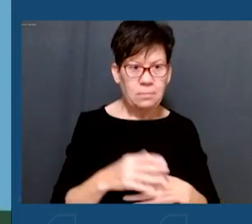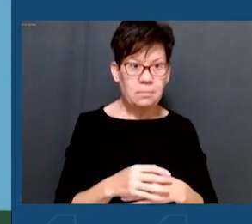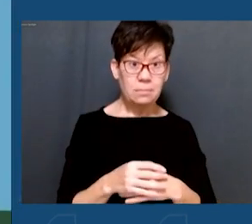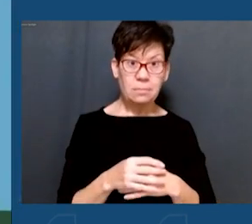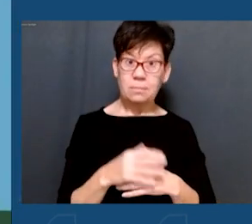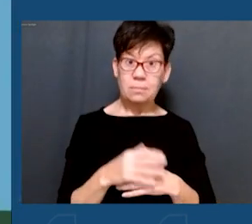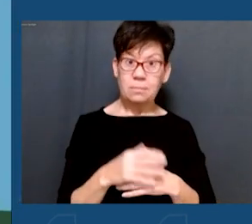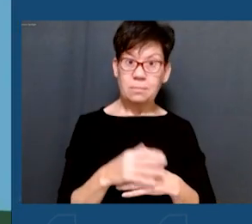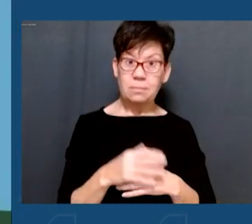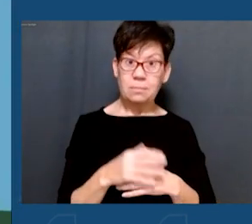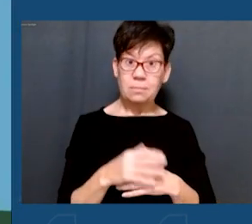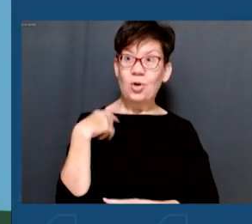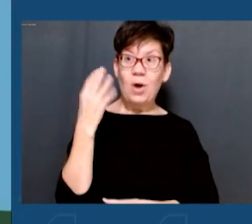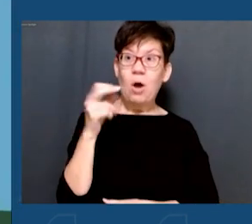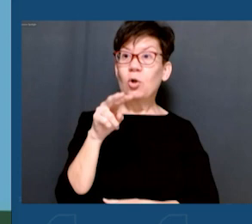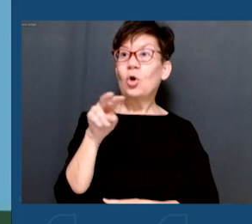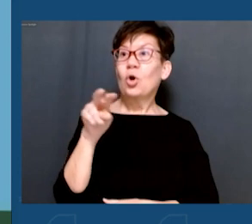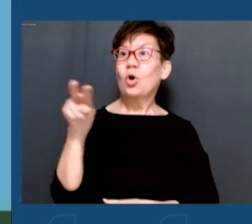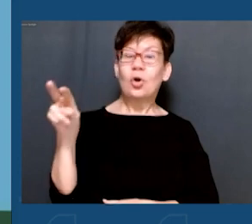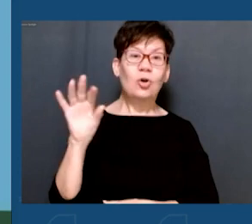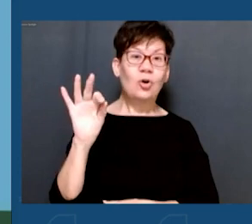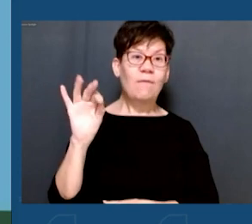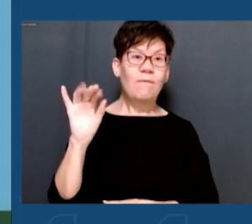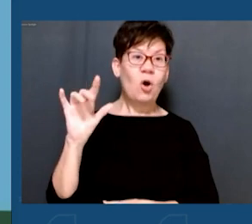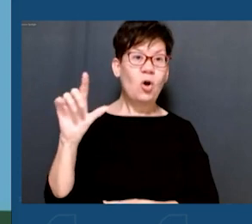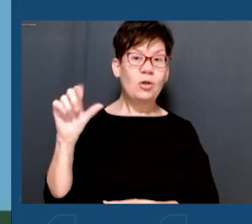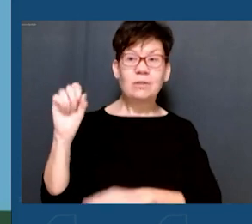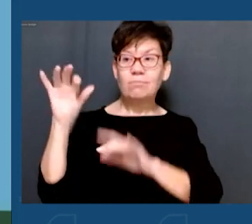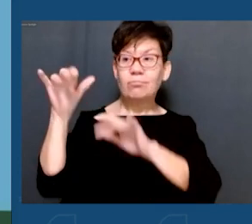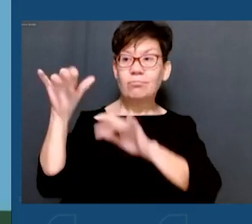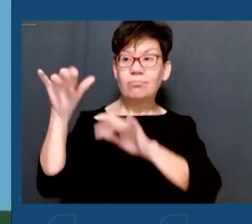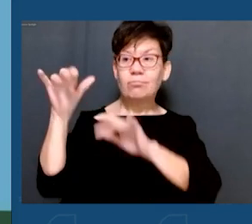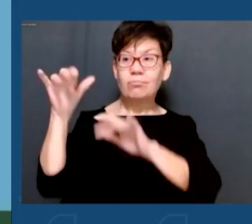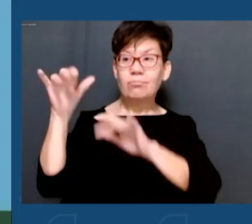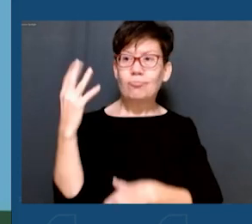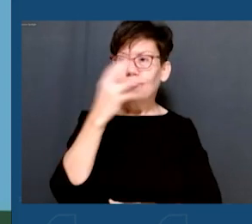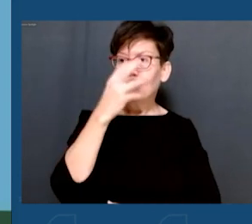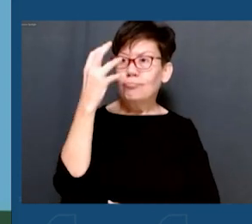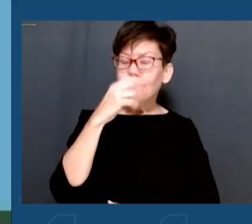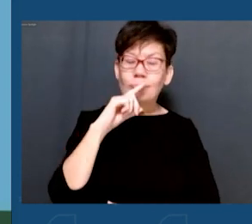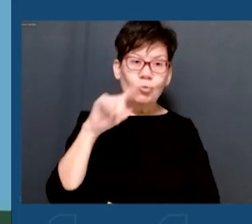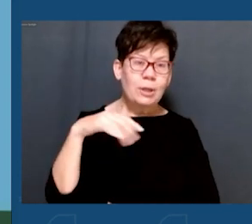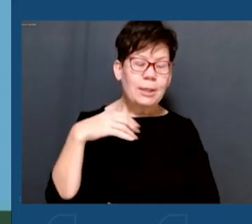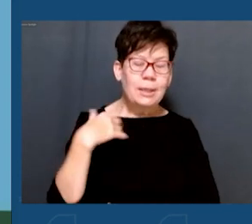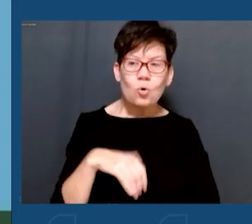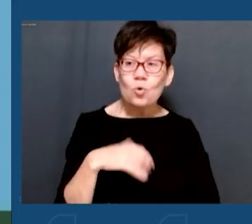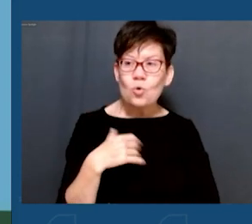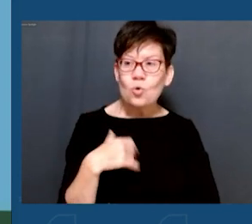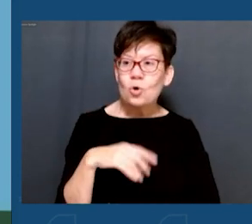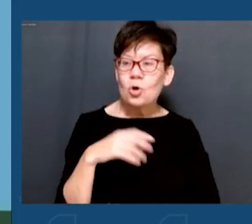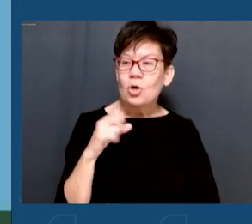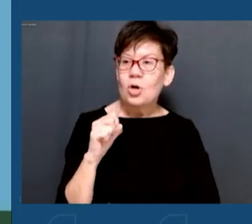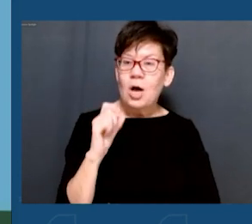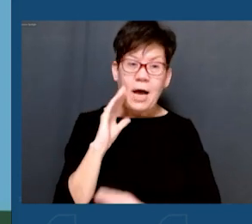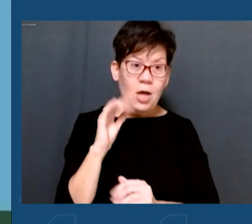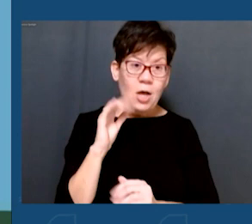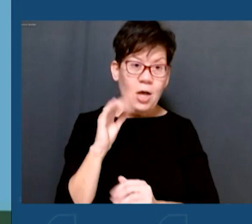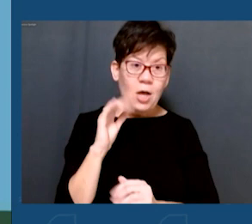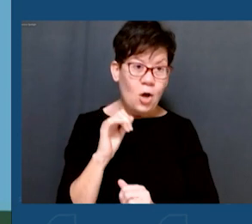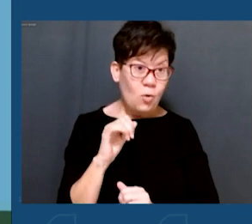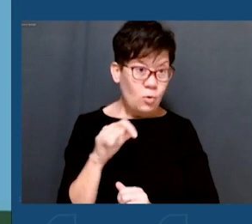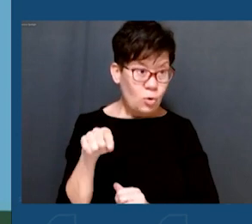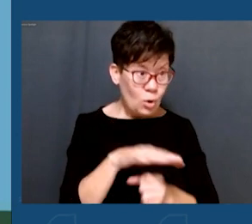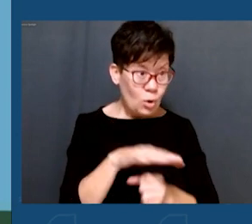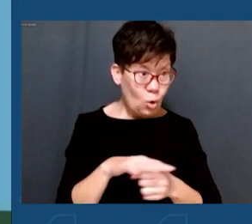out and just go see the falls in the distance there. It's breathtaking. And I hope none of you who are locals ever